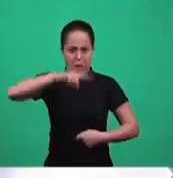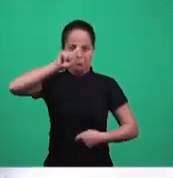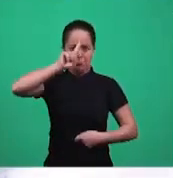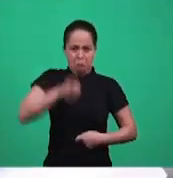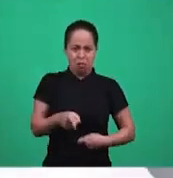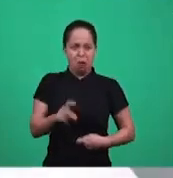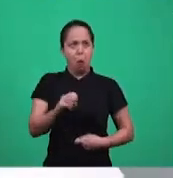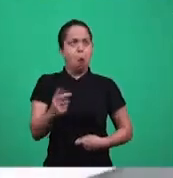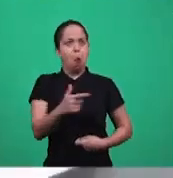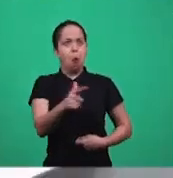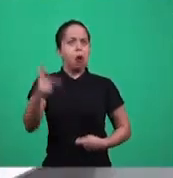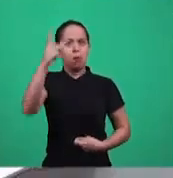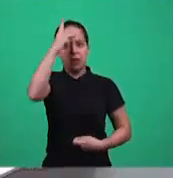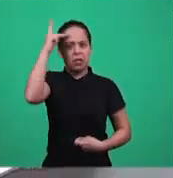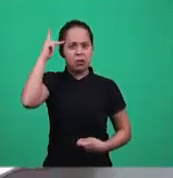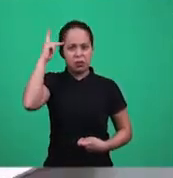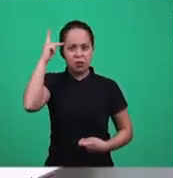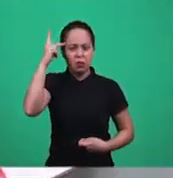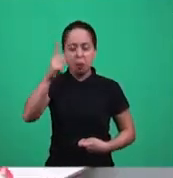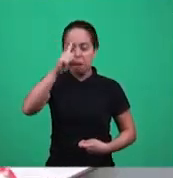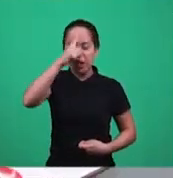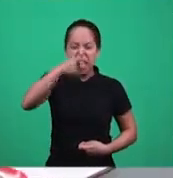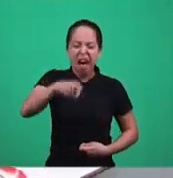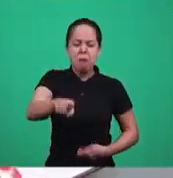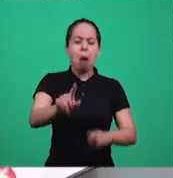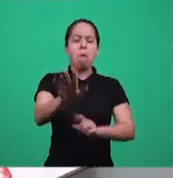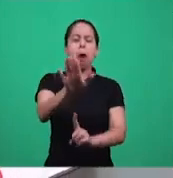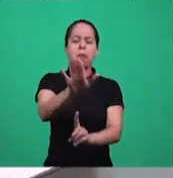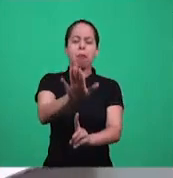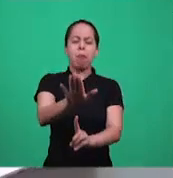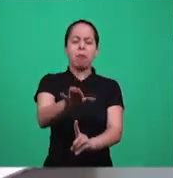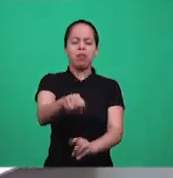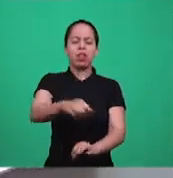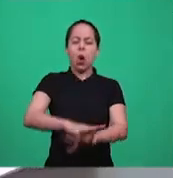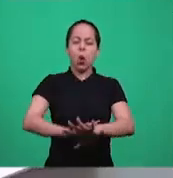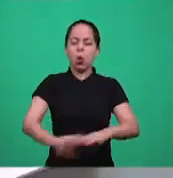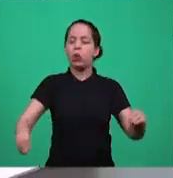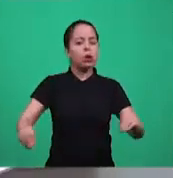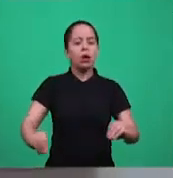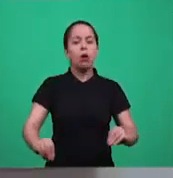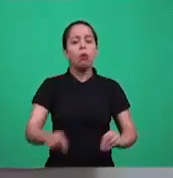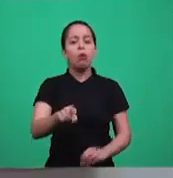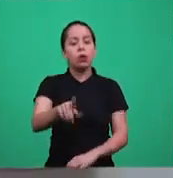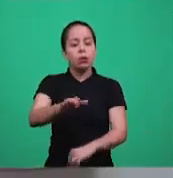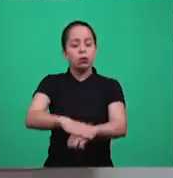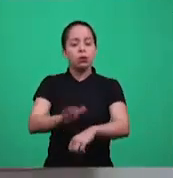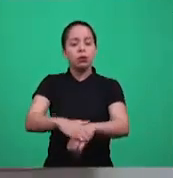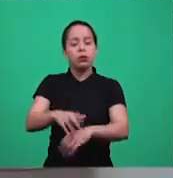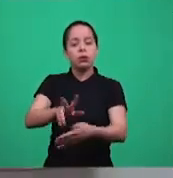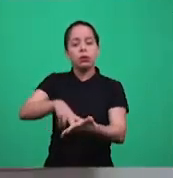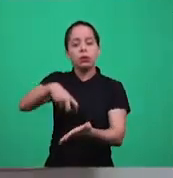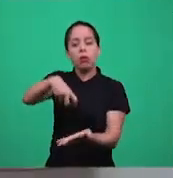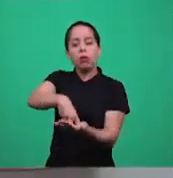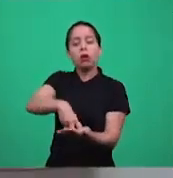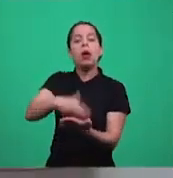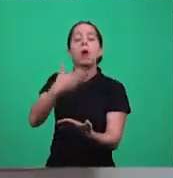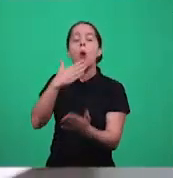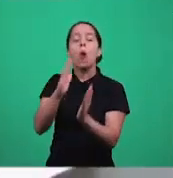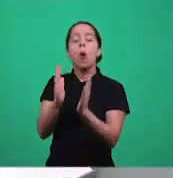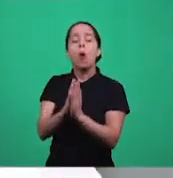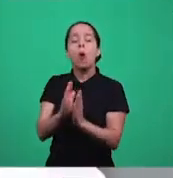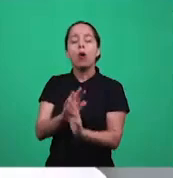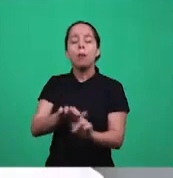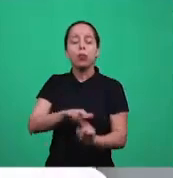order to be blessed or to receive a cure. Look, you don't need to. Just kneel and your blessing will come in the